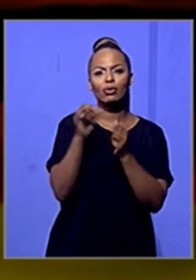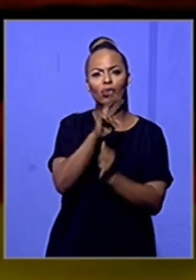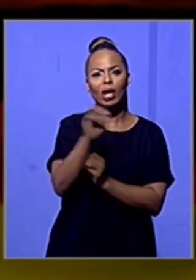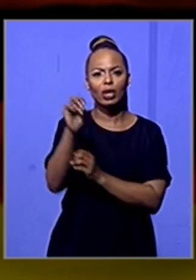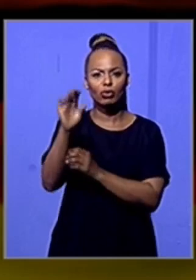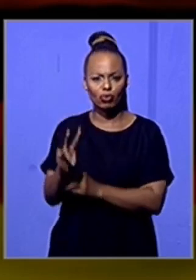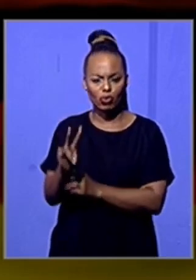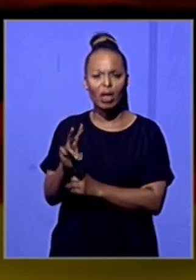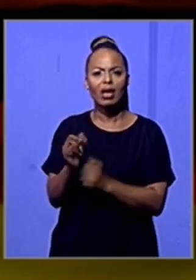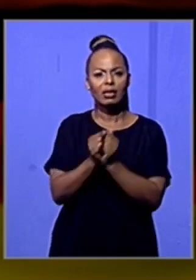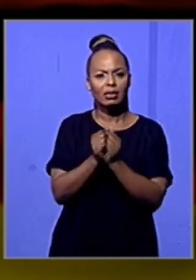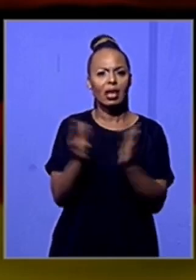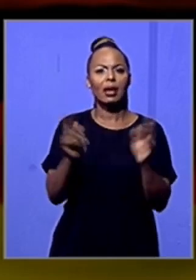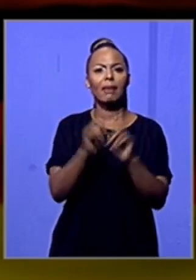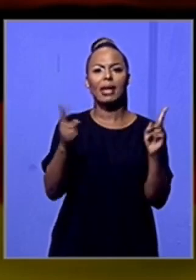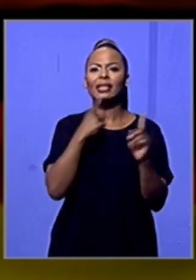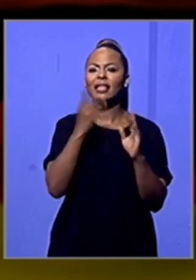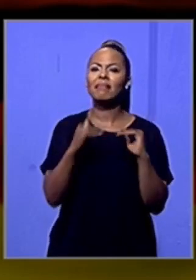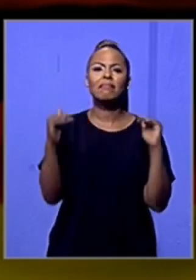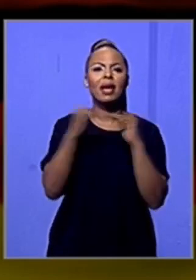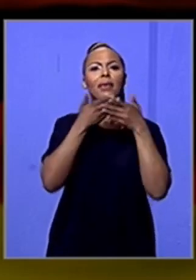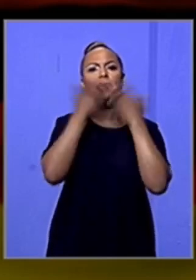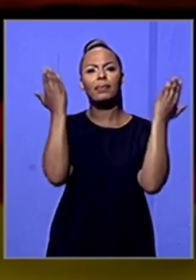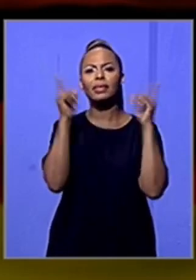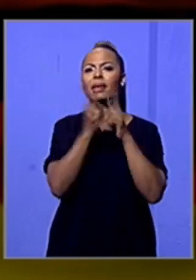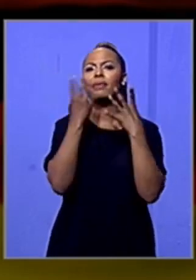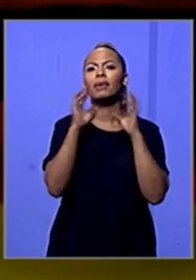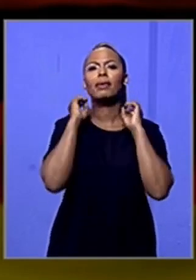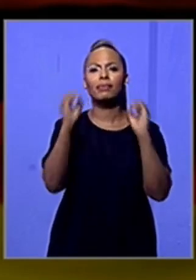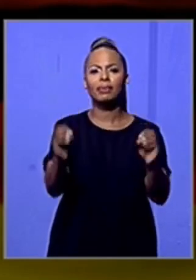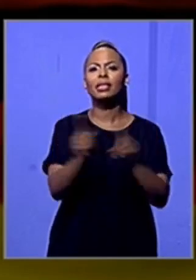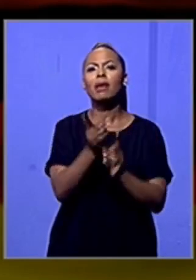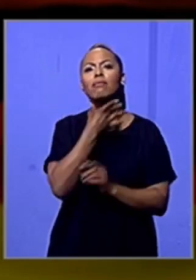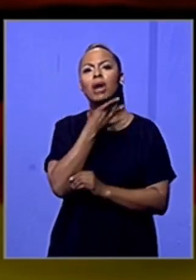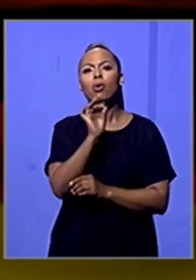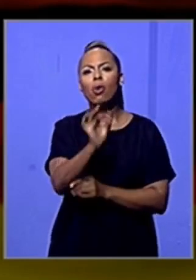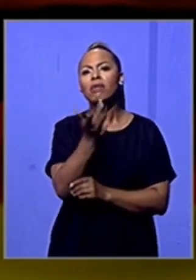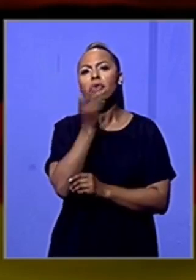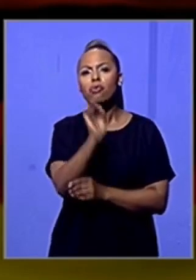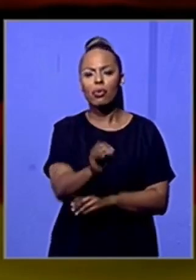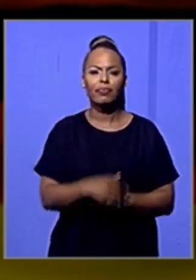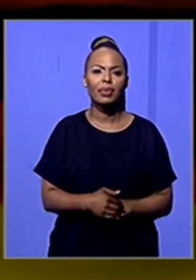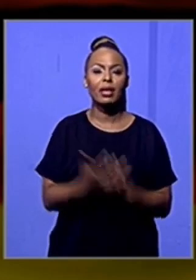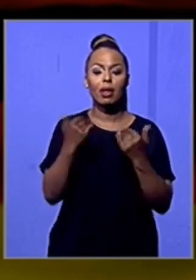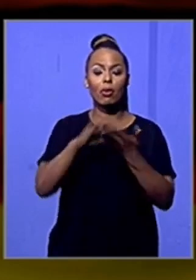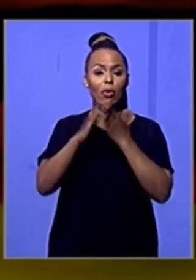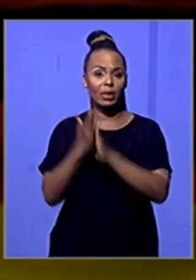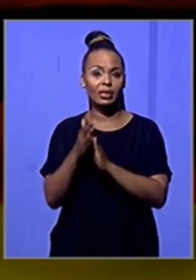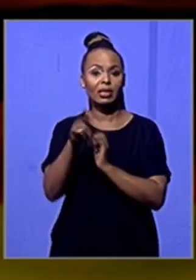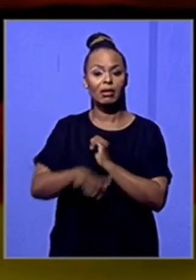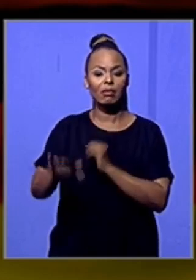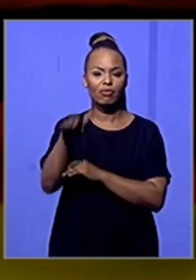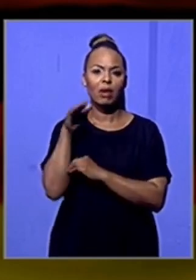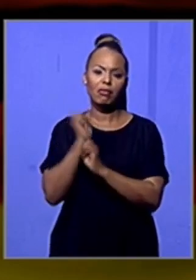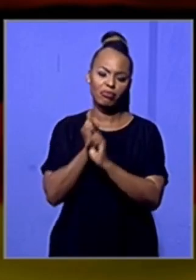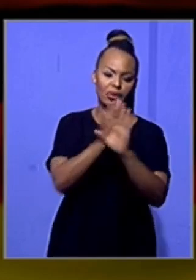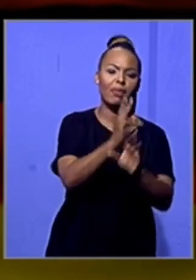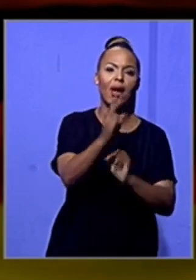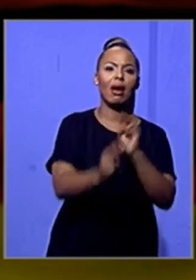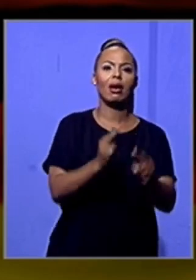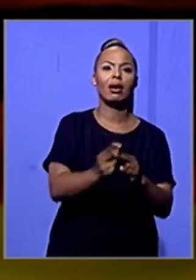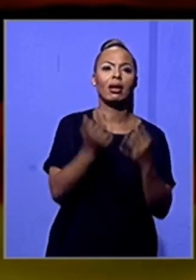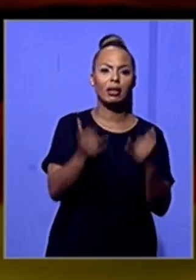2002 go begwa fadisa gololosega ebile di tsa letlhakore. Ka moso baagi ba naga eo ba ya ditlhophong gape re boditse